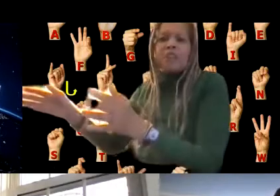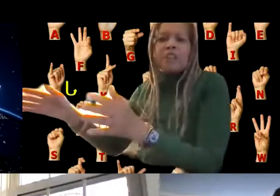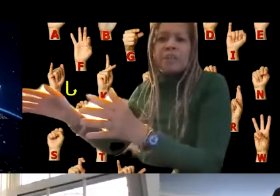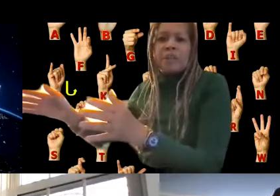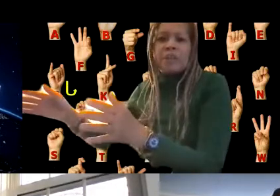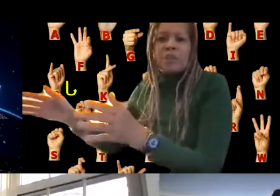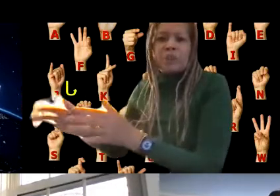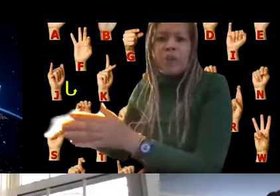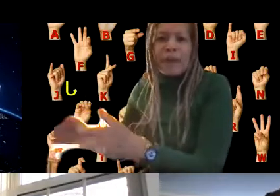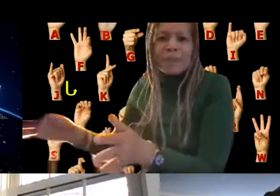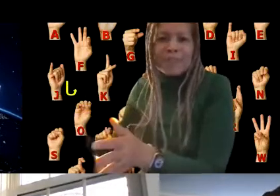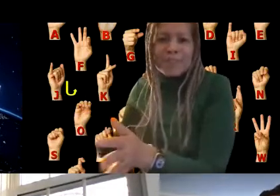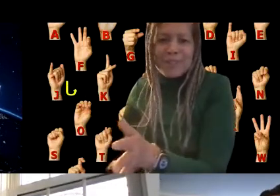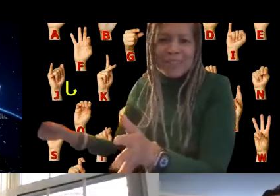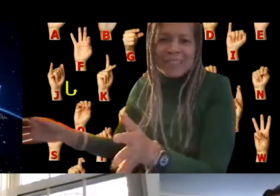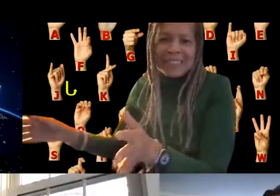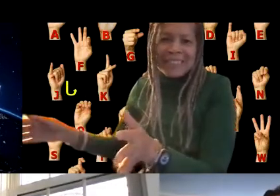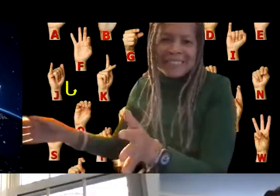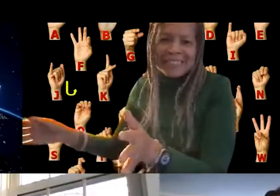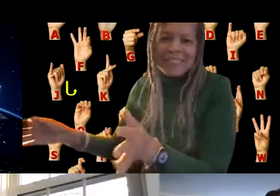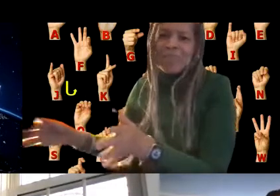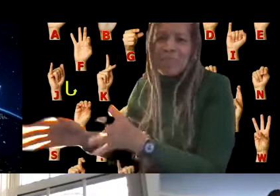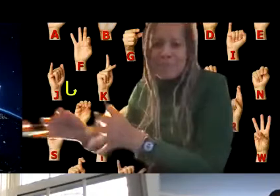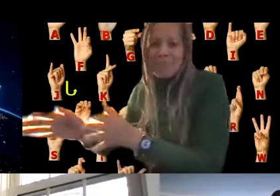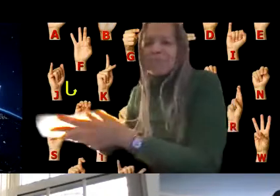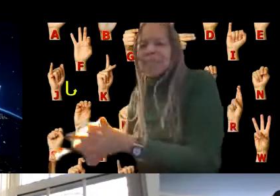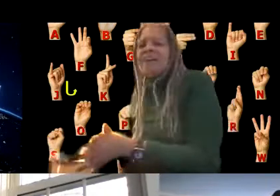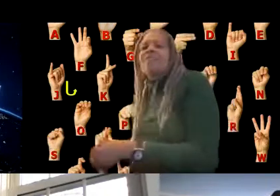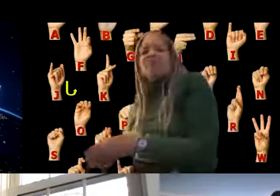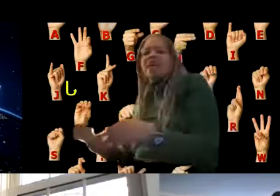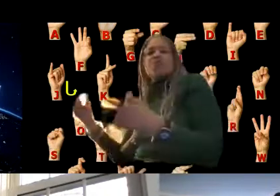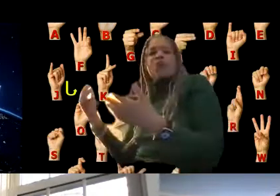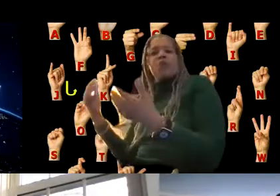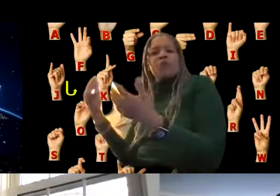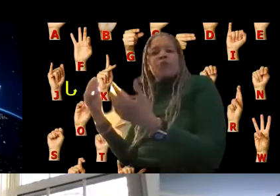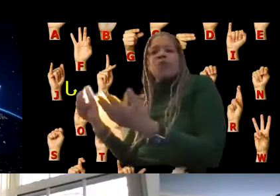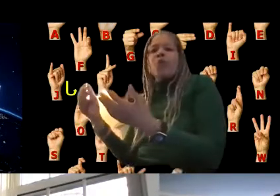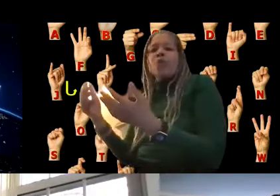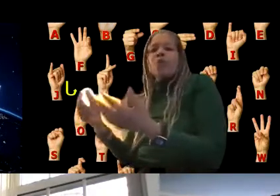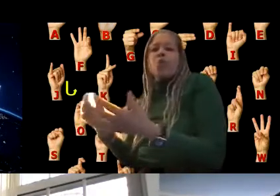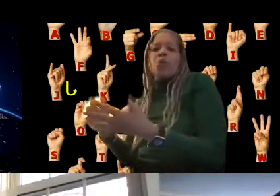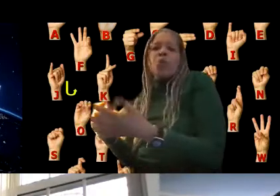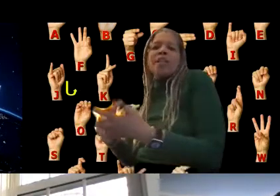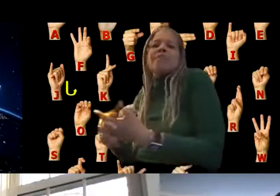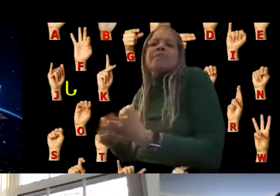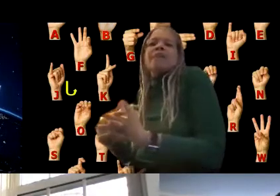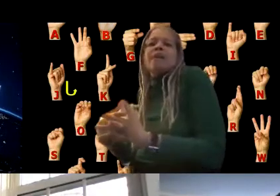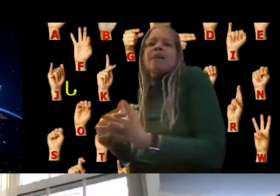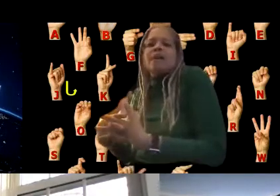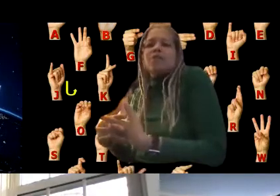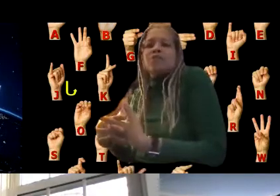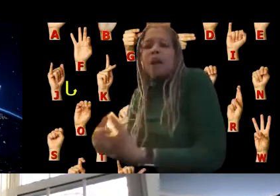have all the guns they want, just no ammunition. Do you remember that, Dan? Yeah. You remember telling me that? Right. So, what is